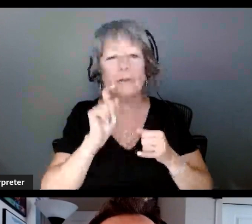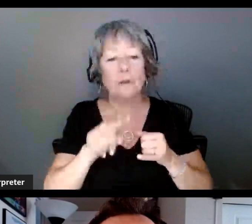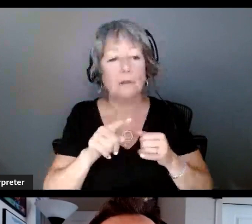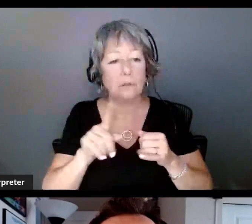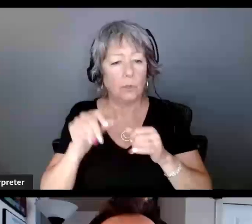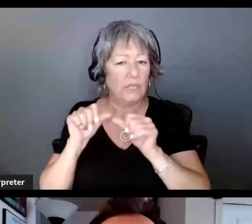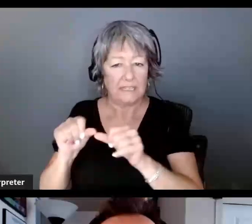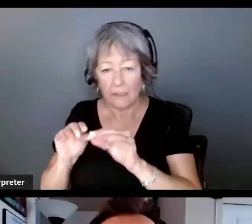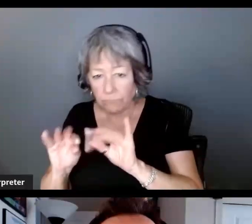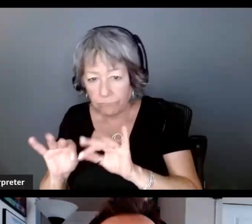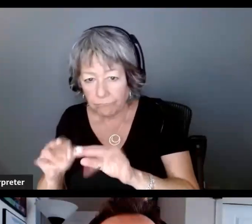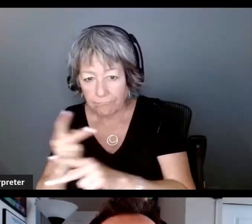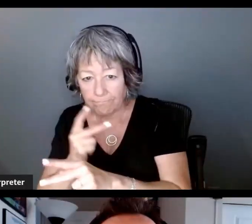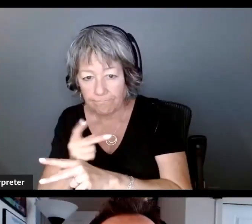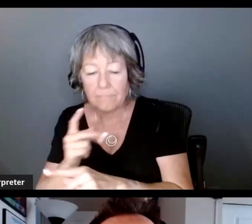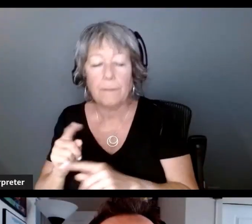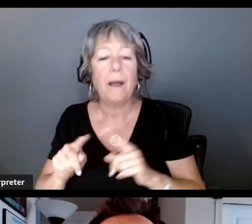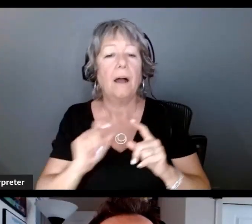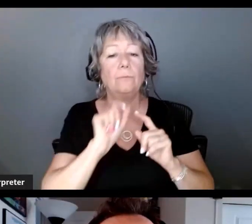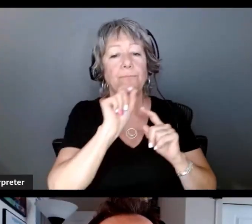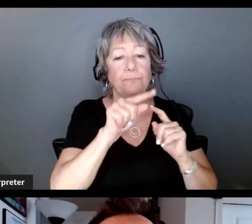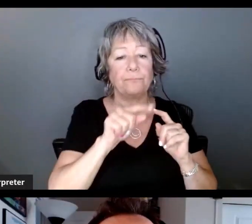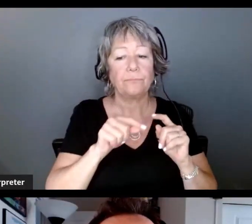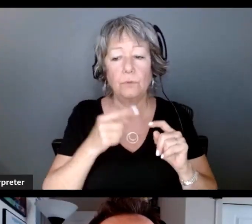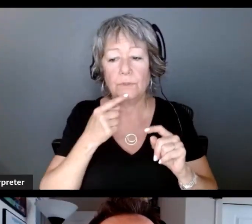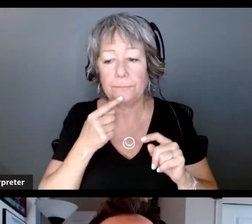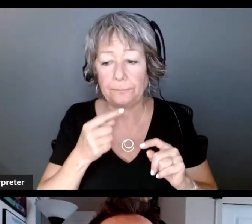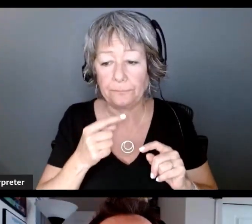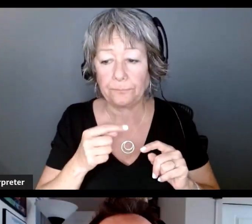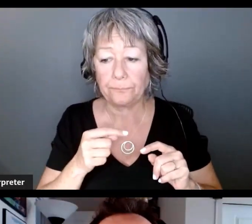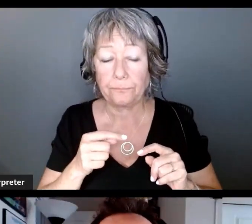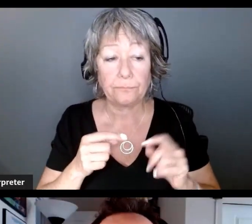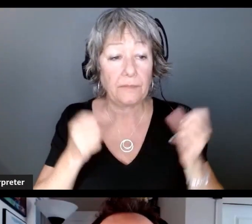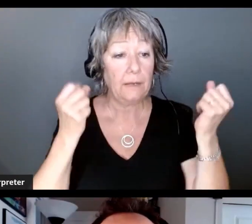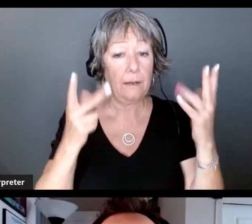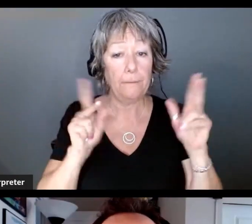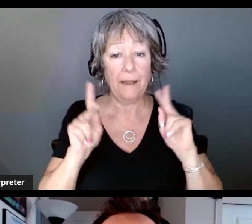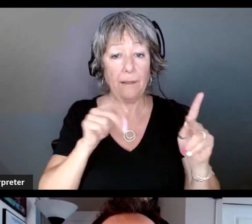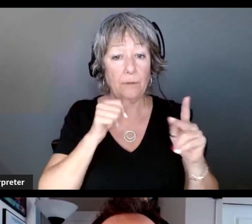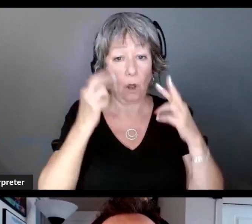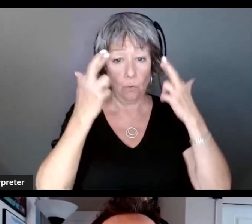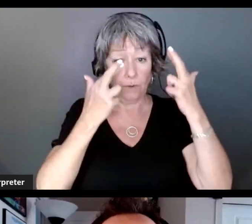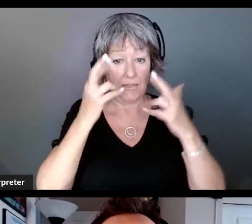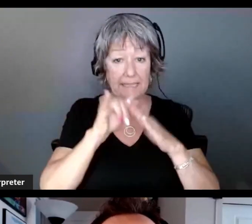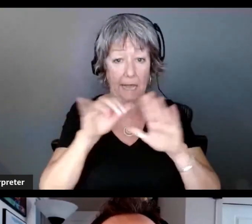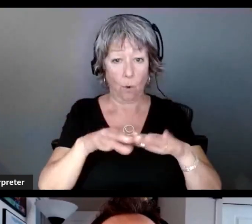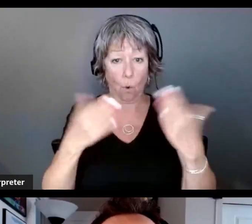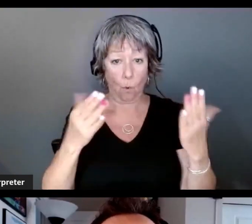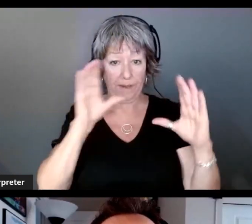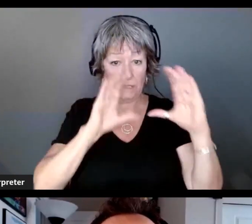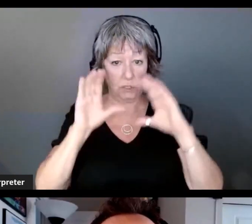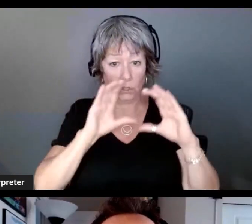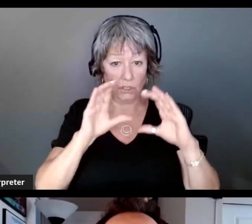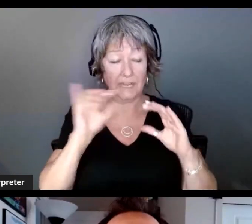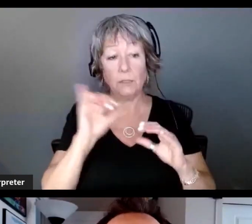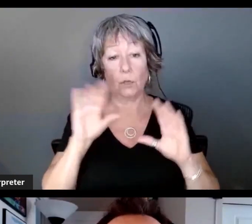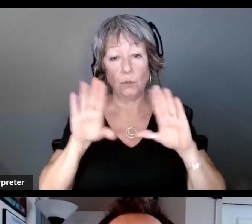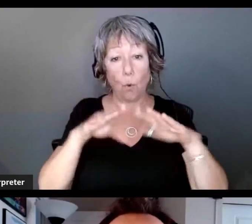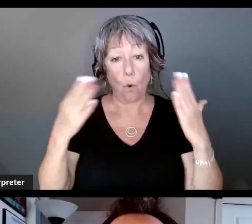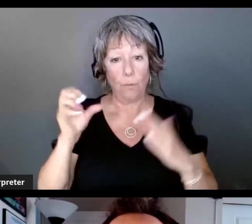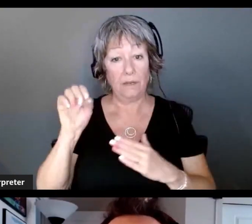keep working. A lot of people may not realize that OpenSearch is open source,